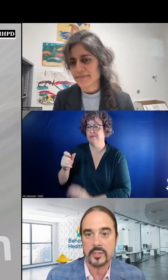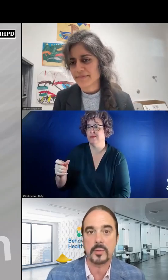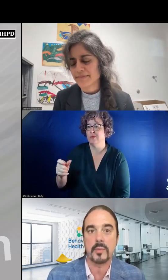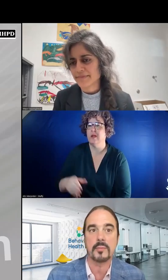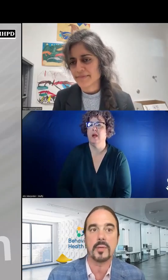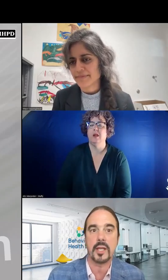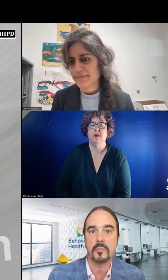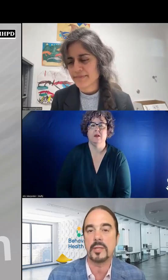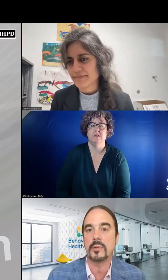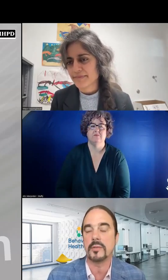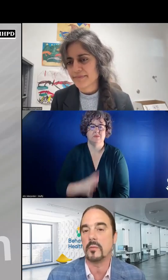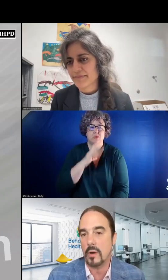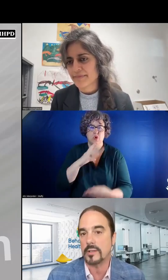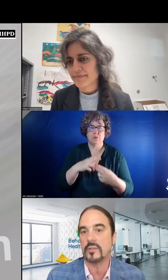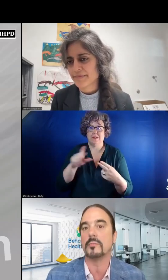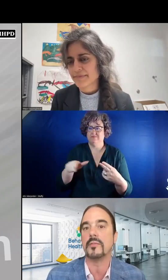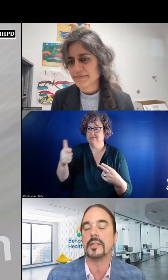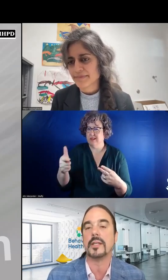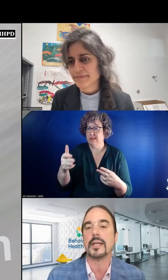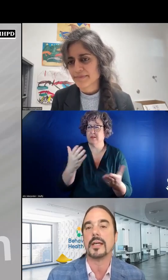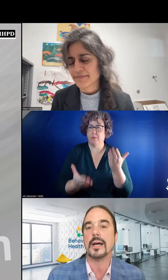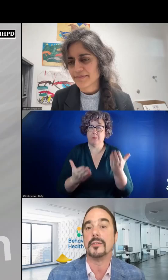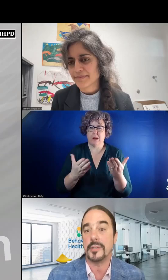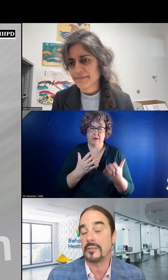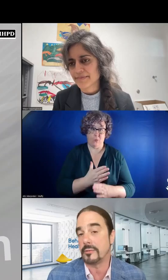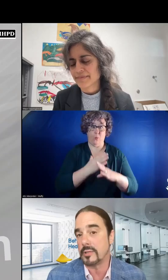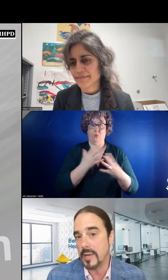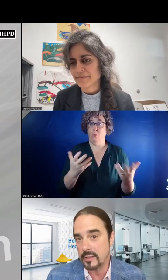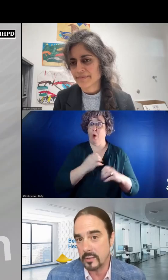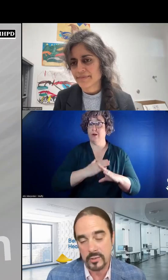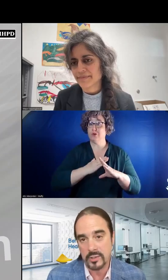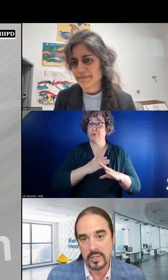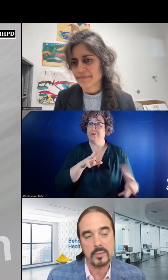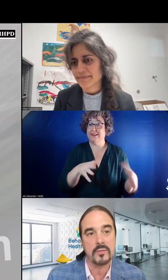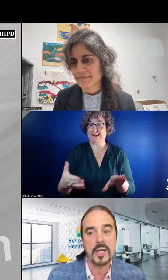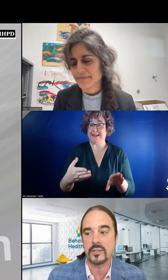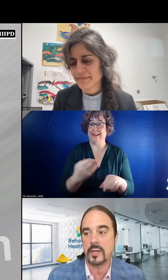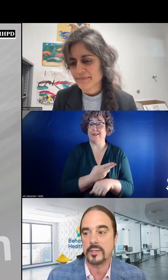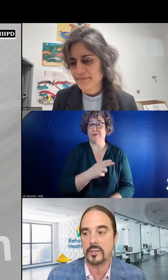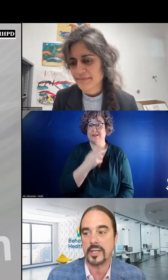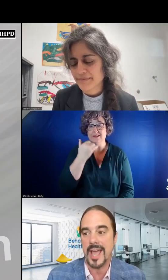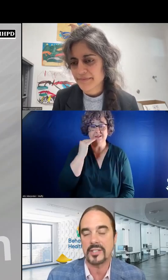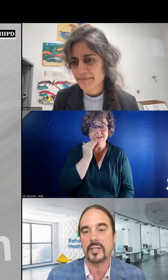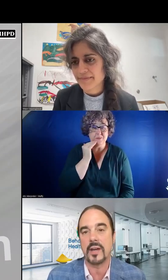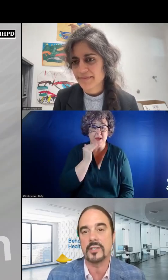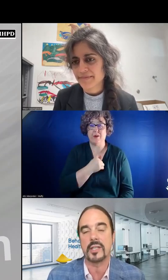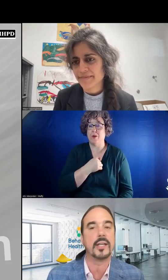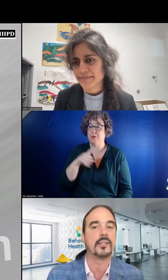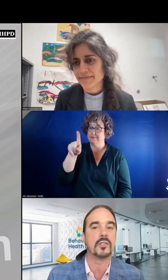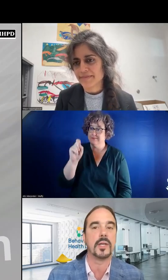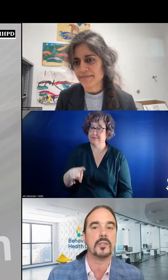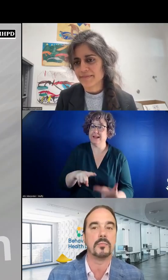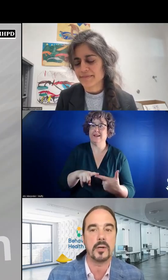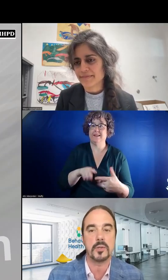something else that we might be able to help people if they want to prevent their death through tobacco use. Just need to be advised on it. As you say, ask, advise, and